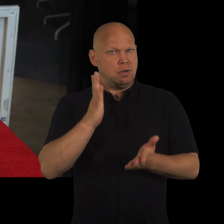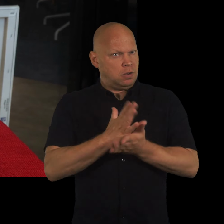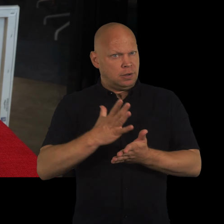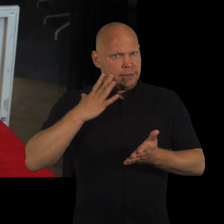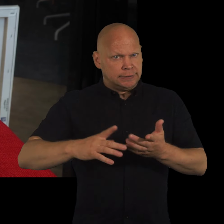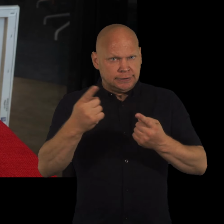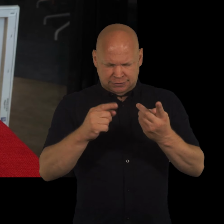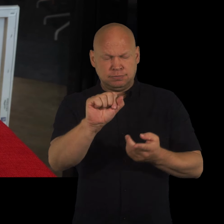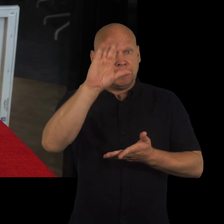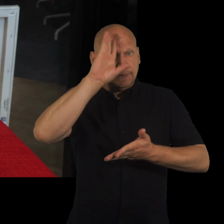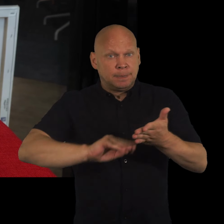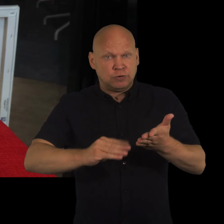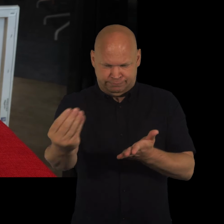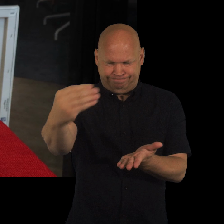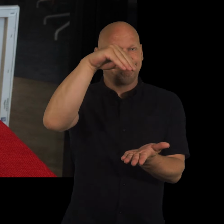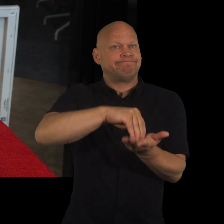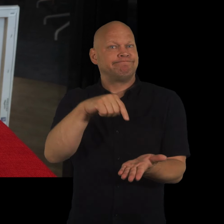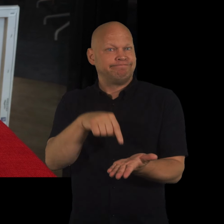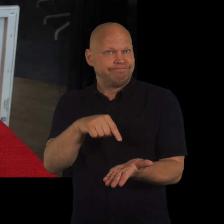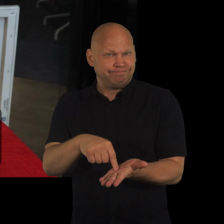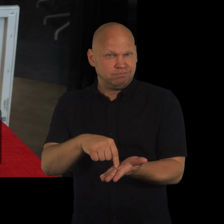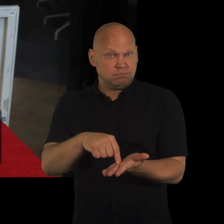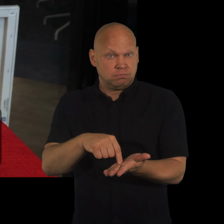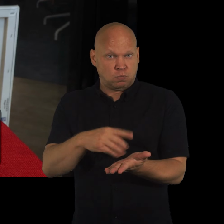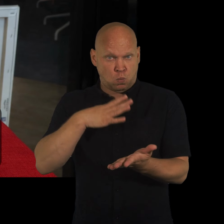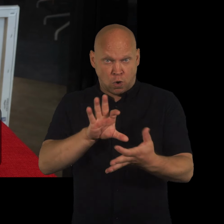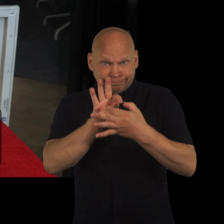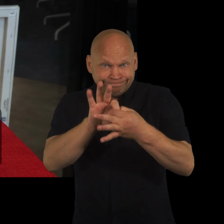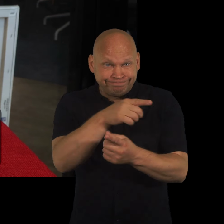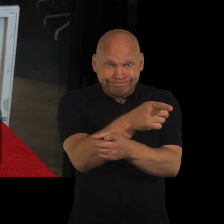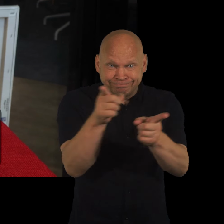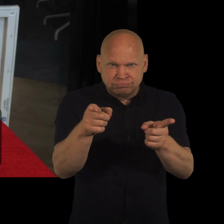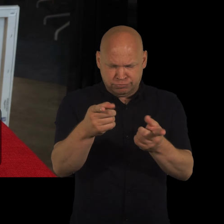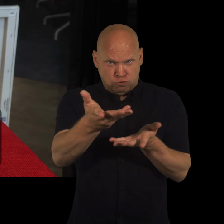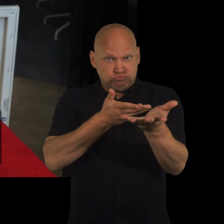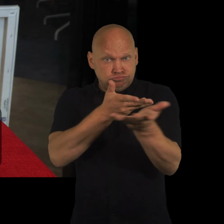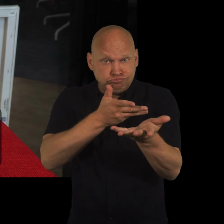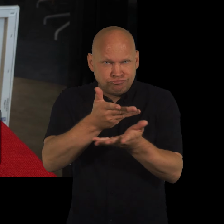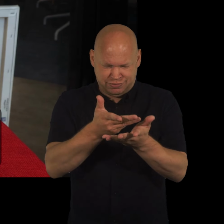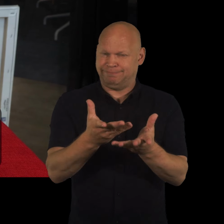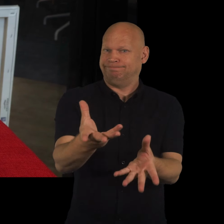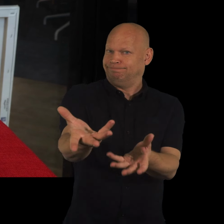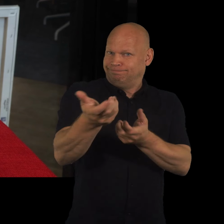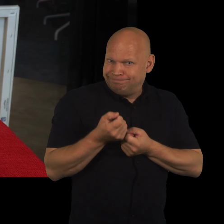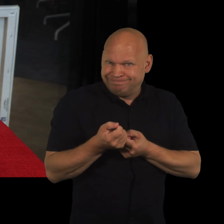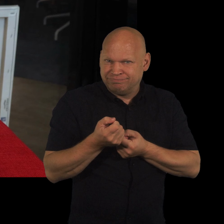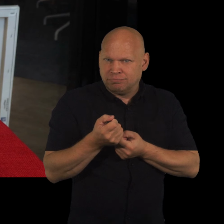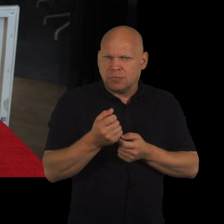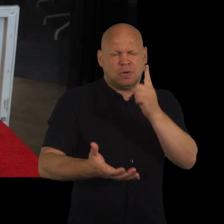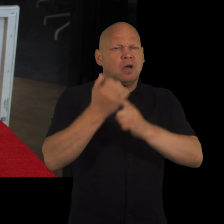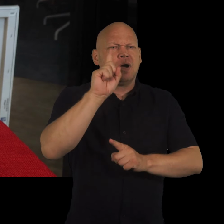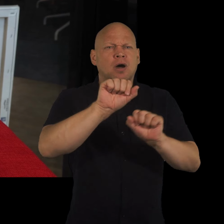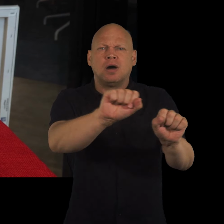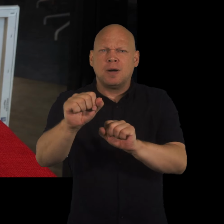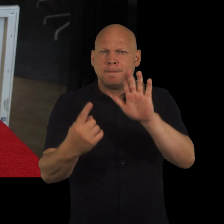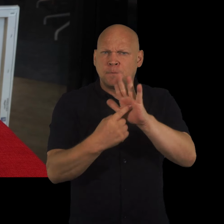needs to have your experiences at the heart of it. I want to connect with you and communicate with you and listen to you to find out what are